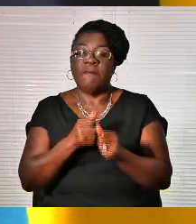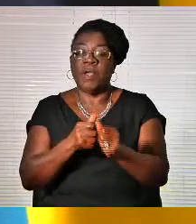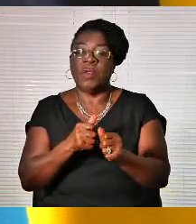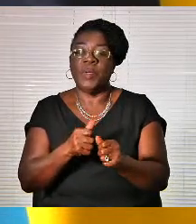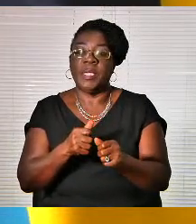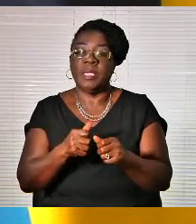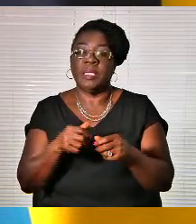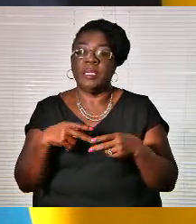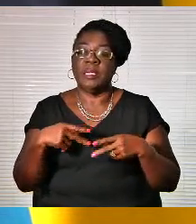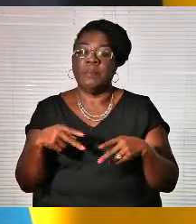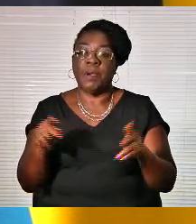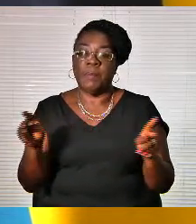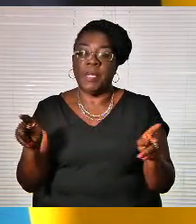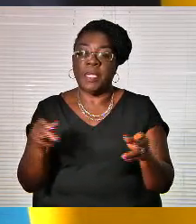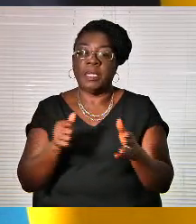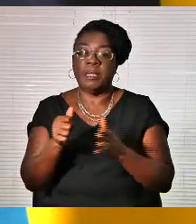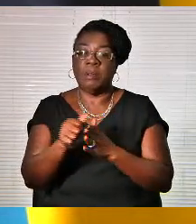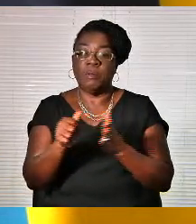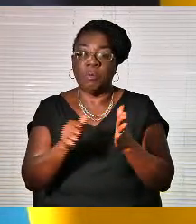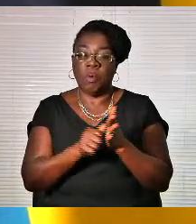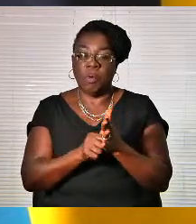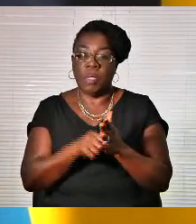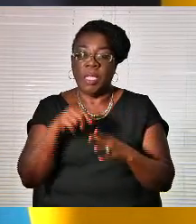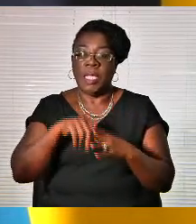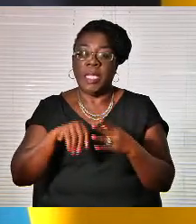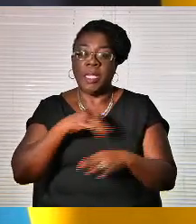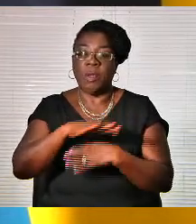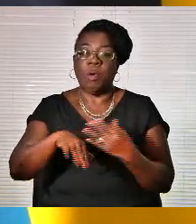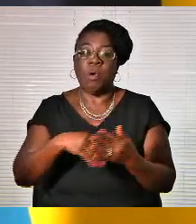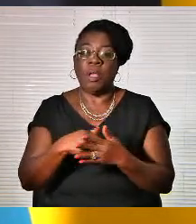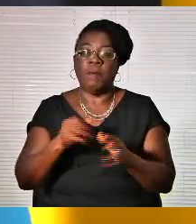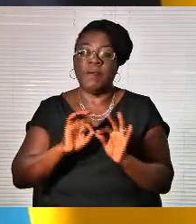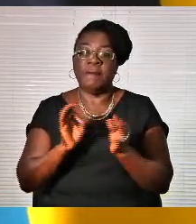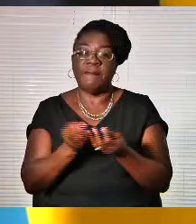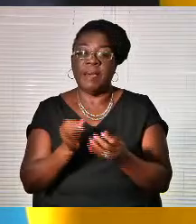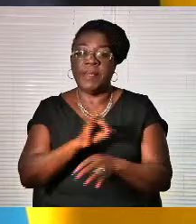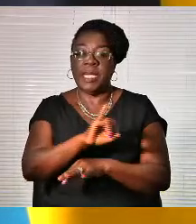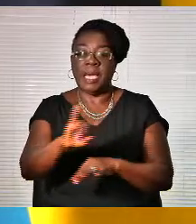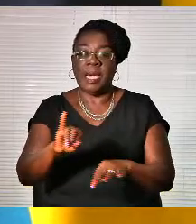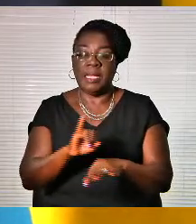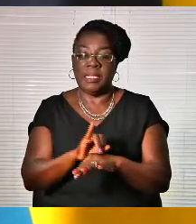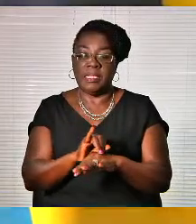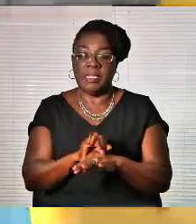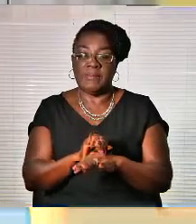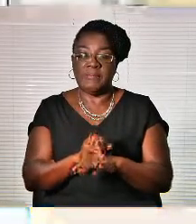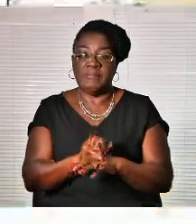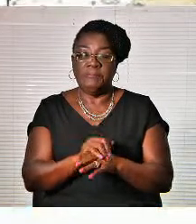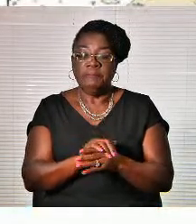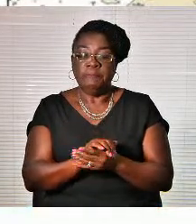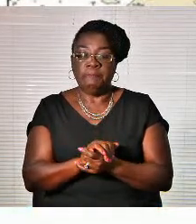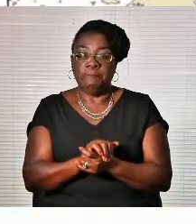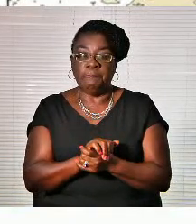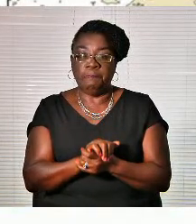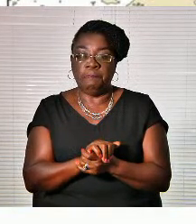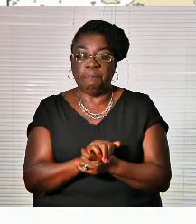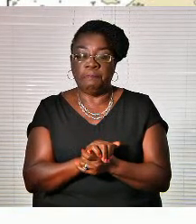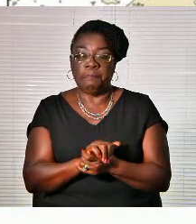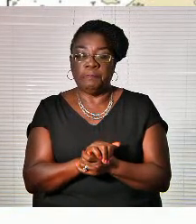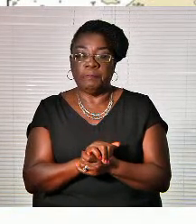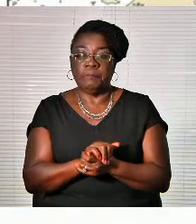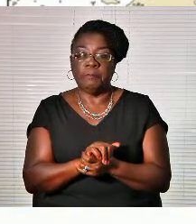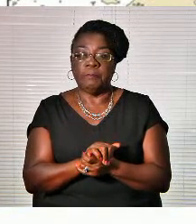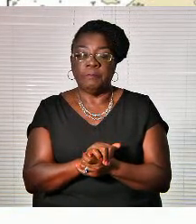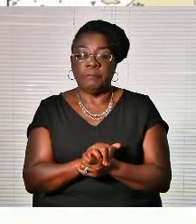all in all of our family of islands. Next slide.